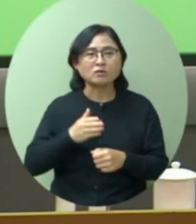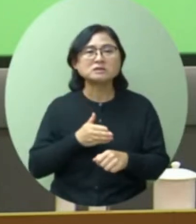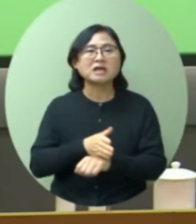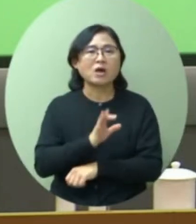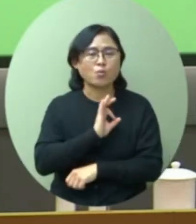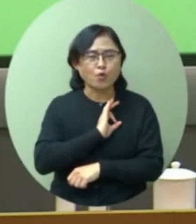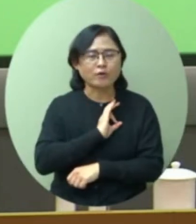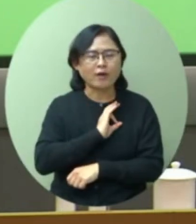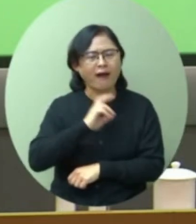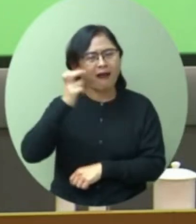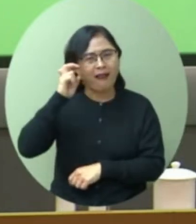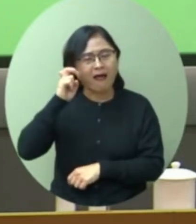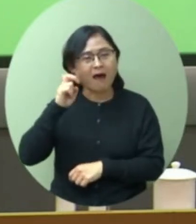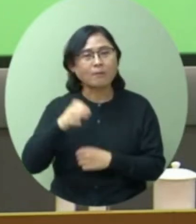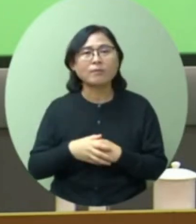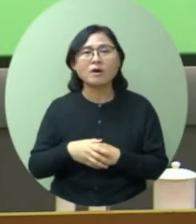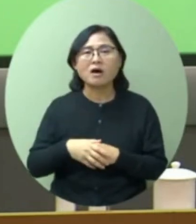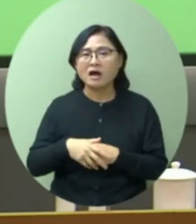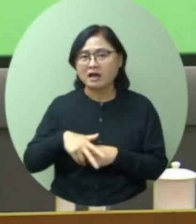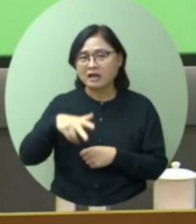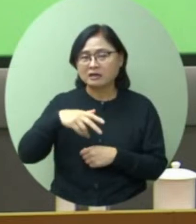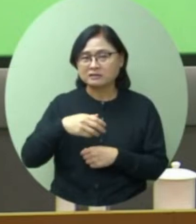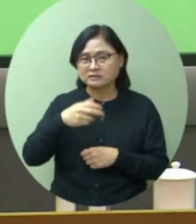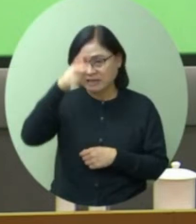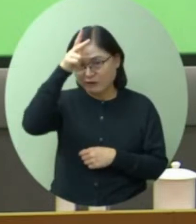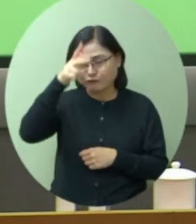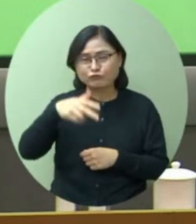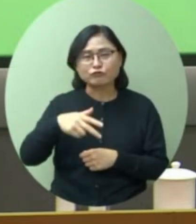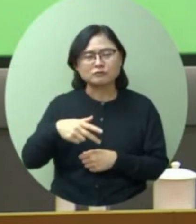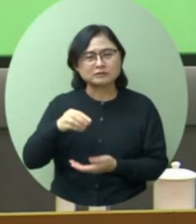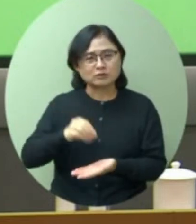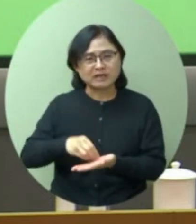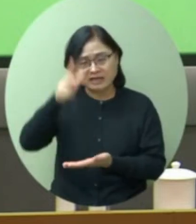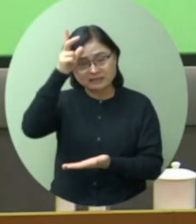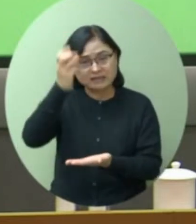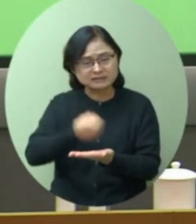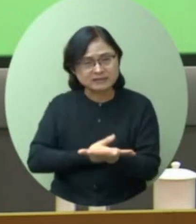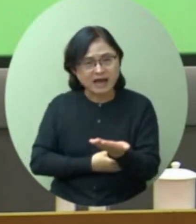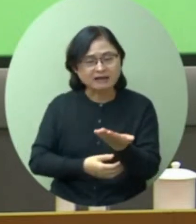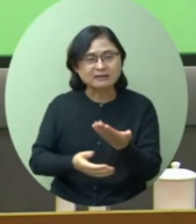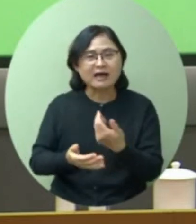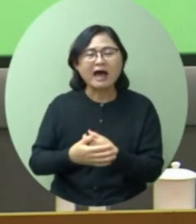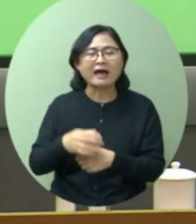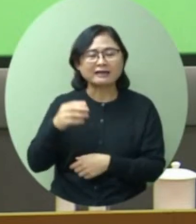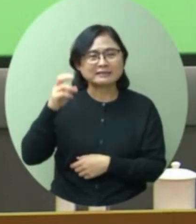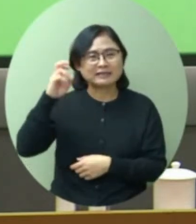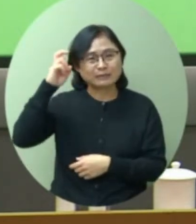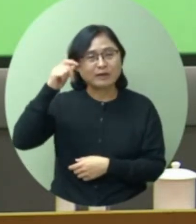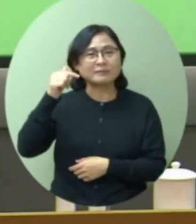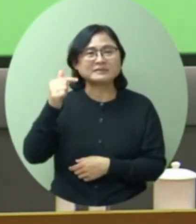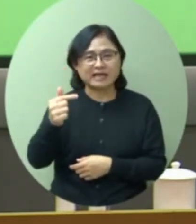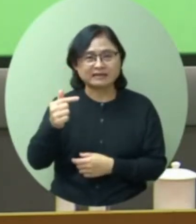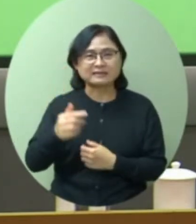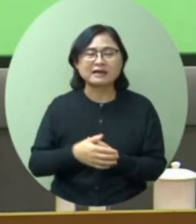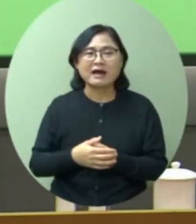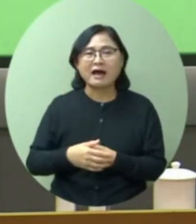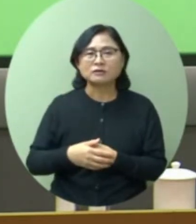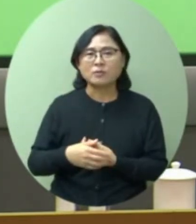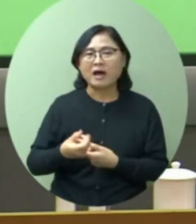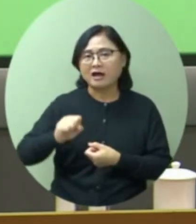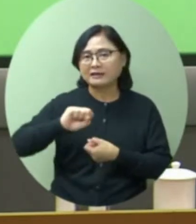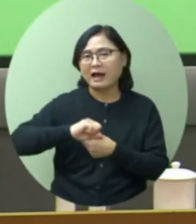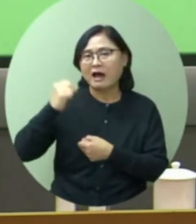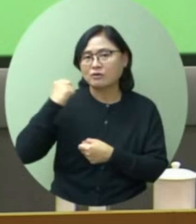given the limitations in resources. We take an overall view. We launch